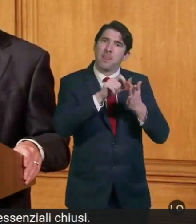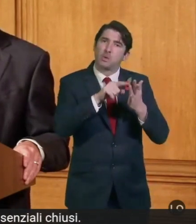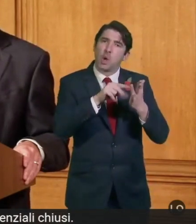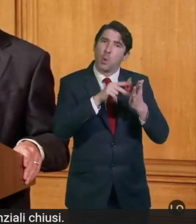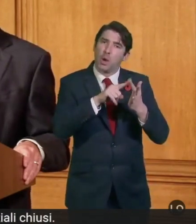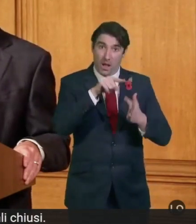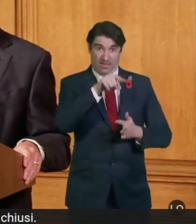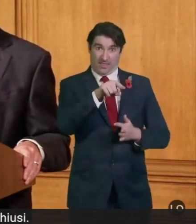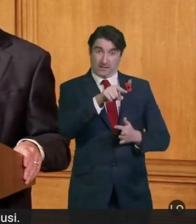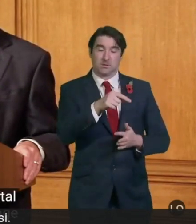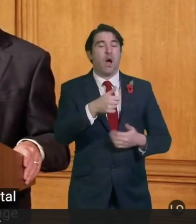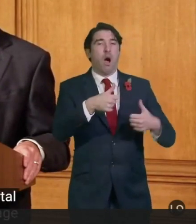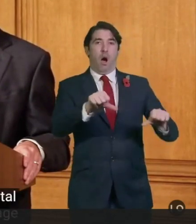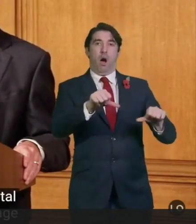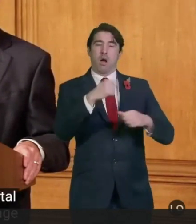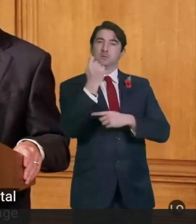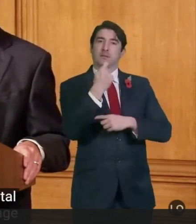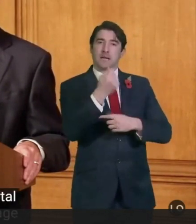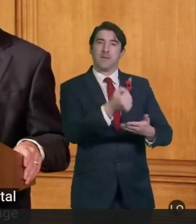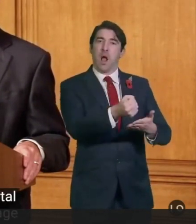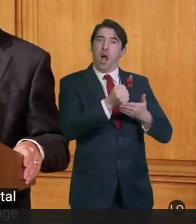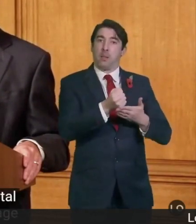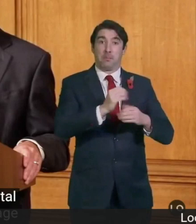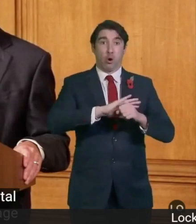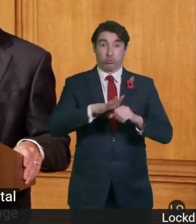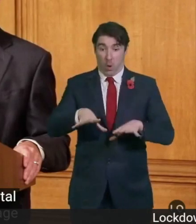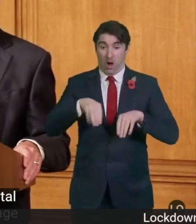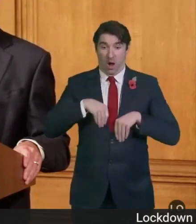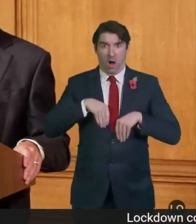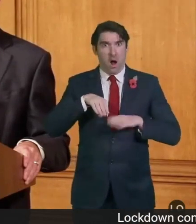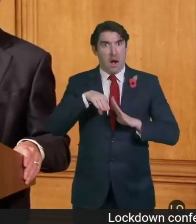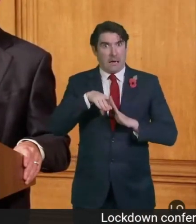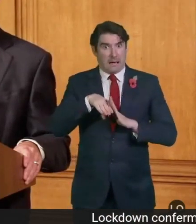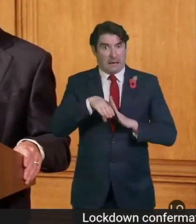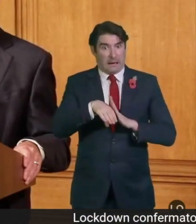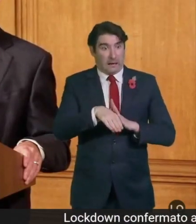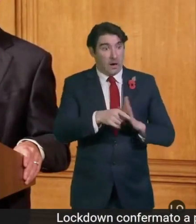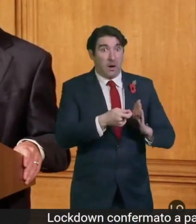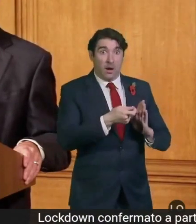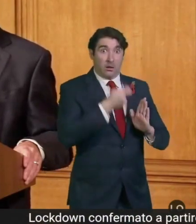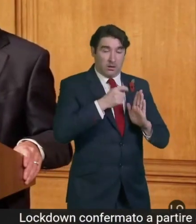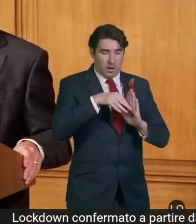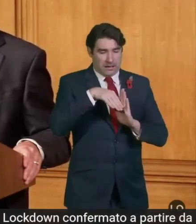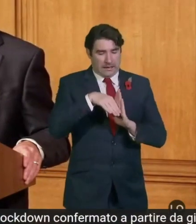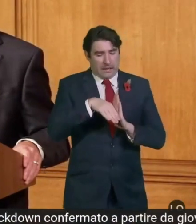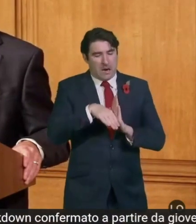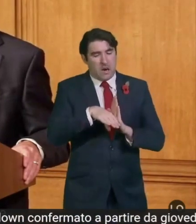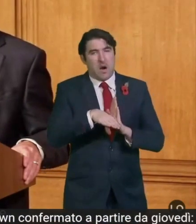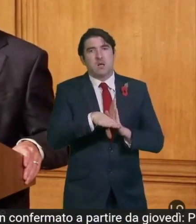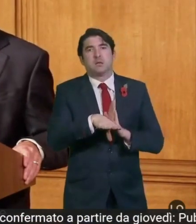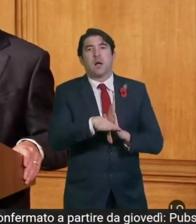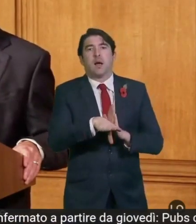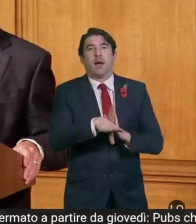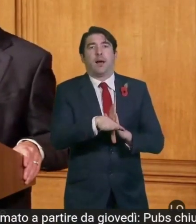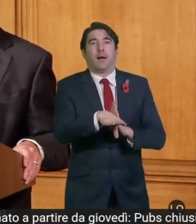are now in late-stage clinical trials, and there are many in late-stage clinical trials, showing an immune response. Doesn't mean they're all going to work,